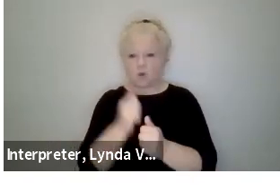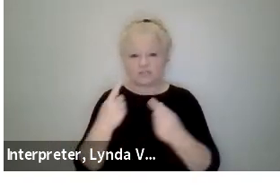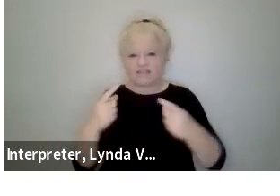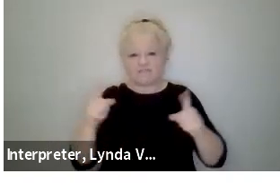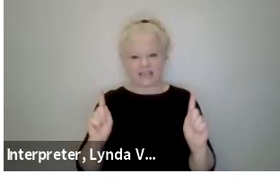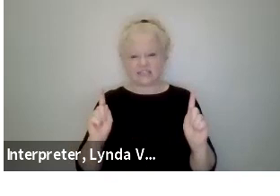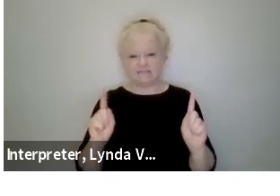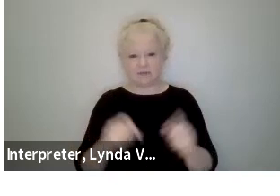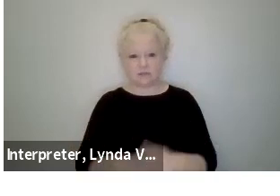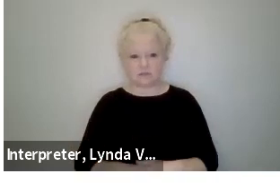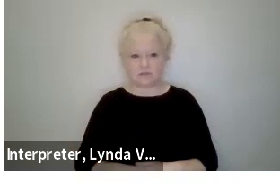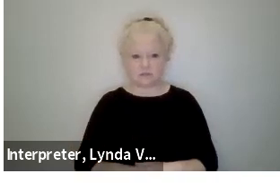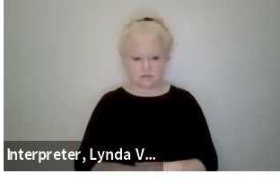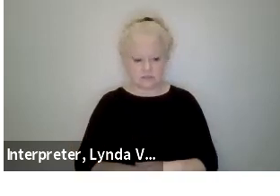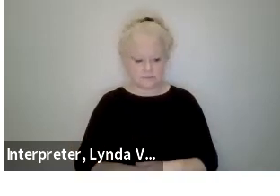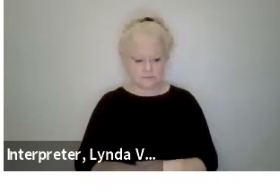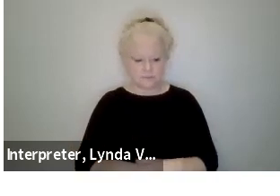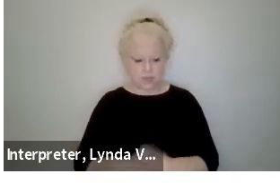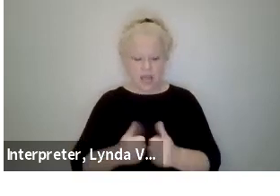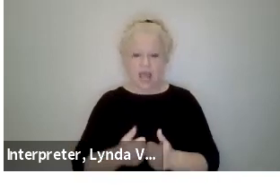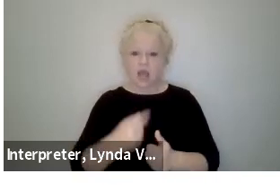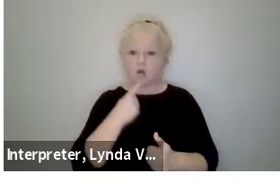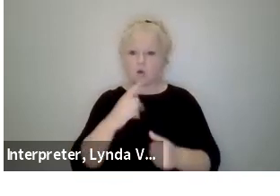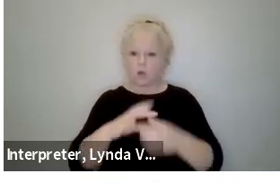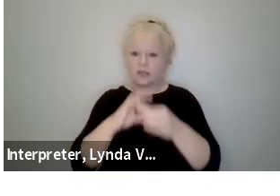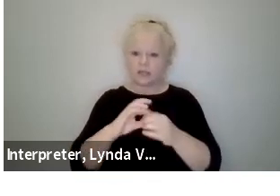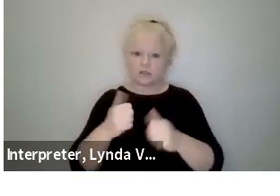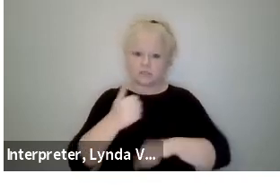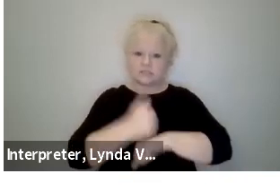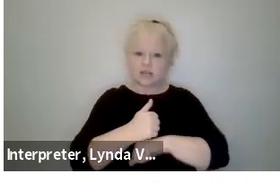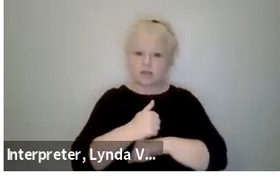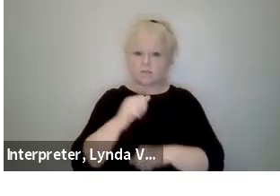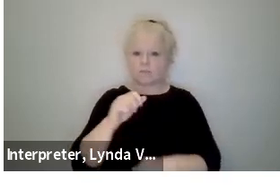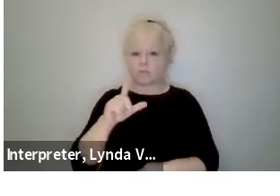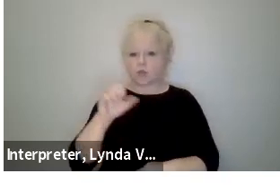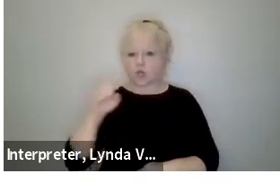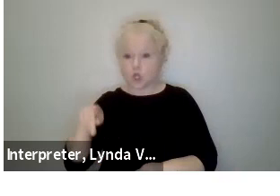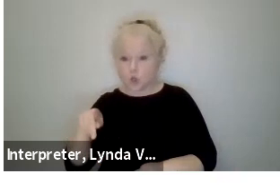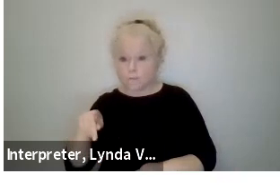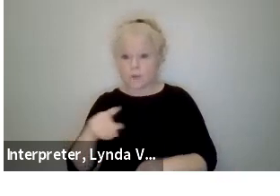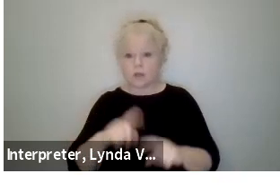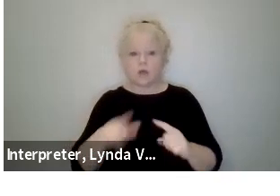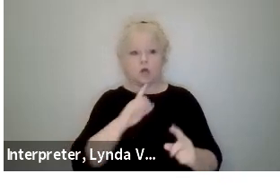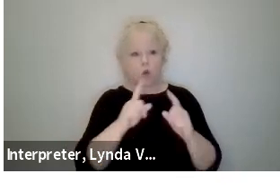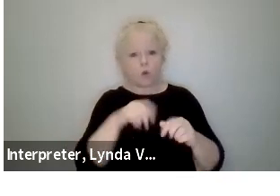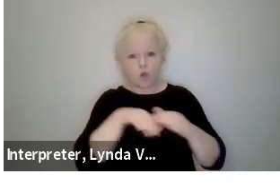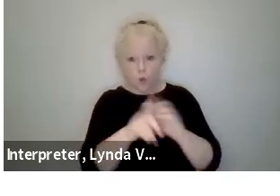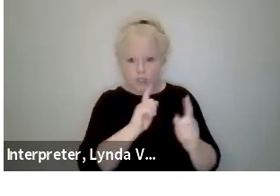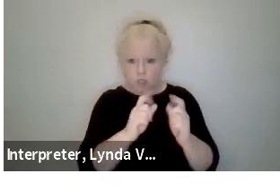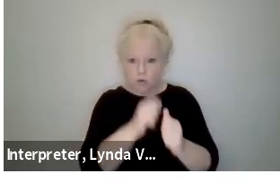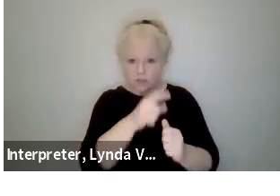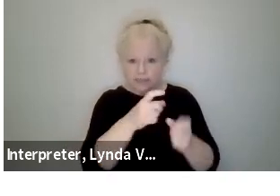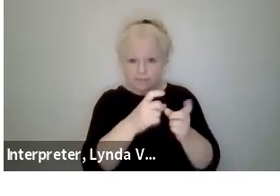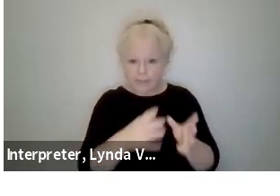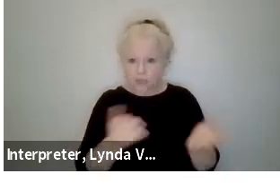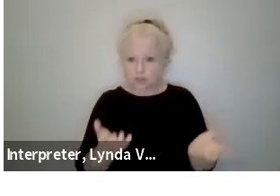effective. That's also how we had started up our relationship with the Loop as well, was just going in and talking to the